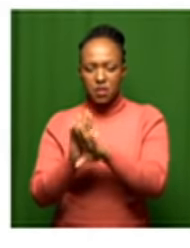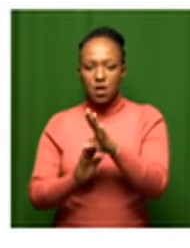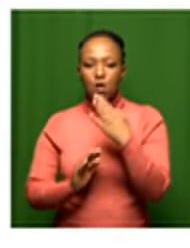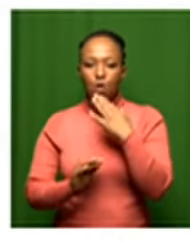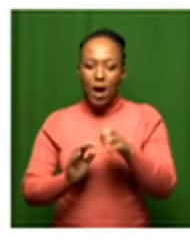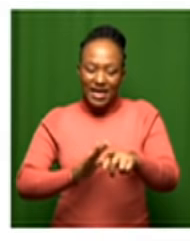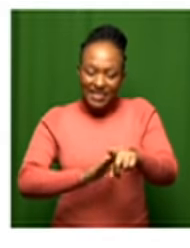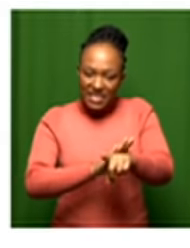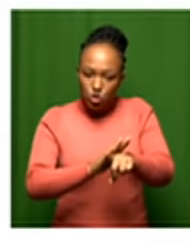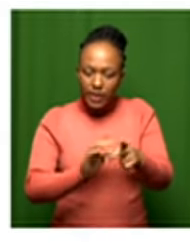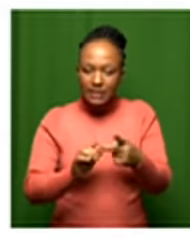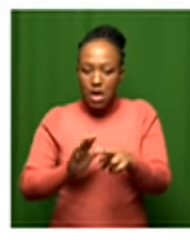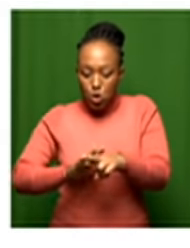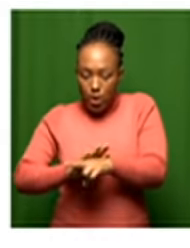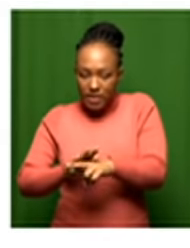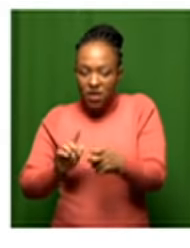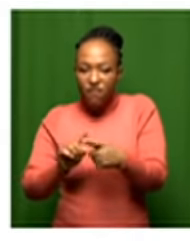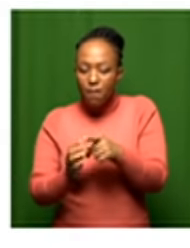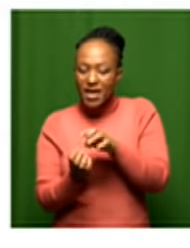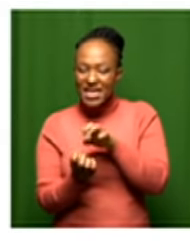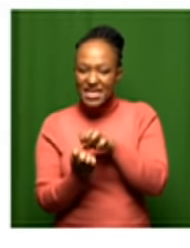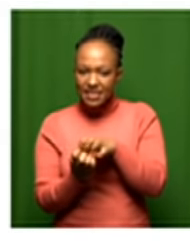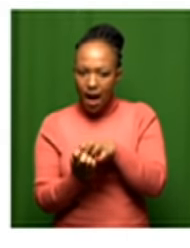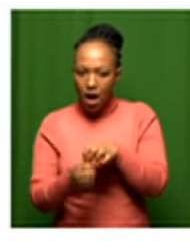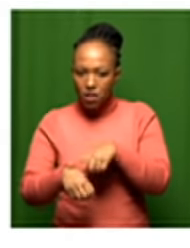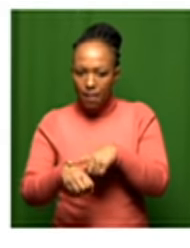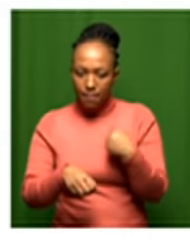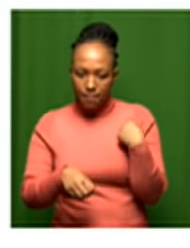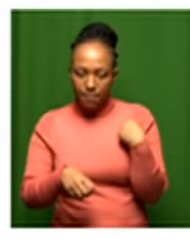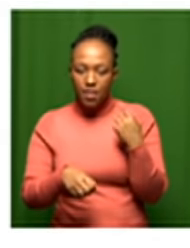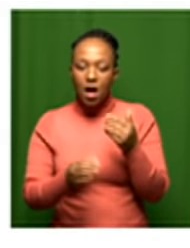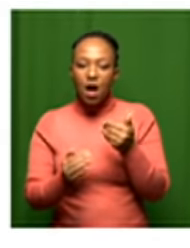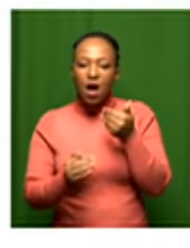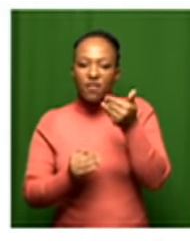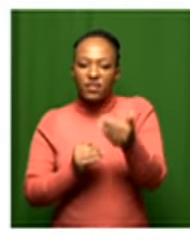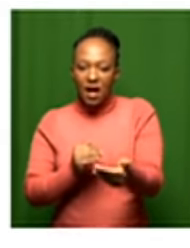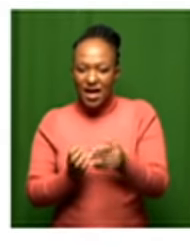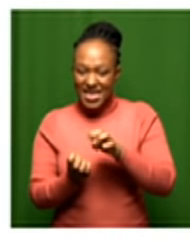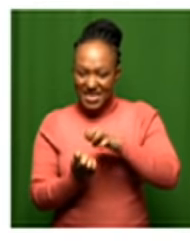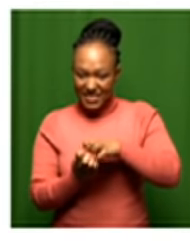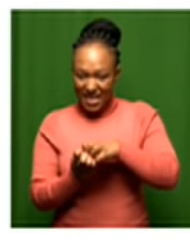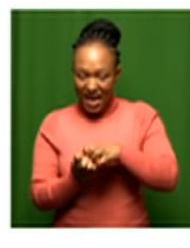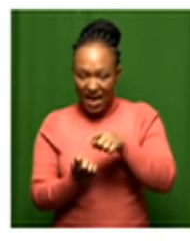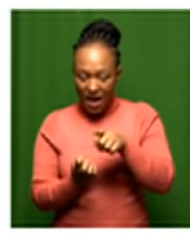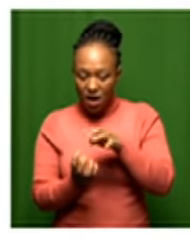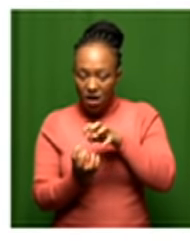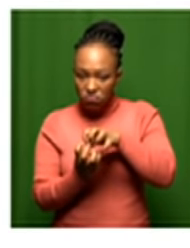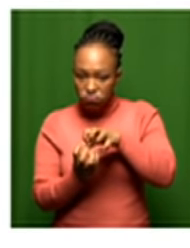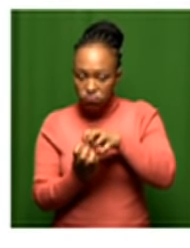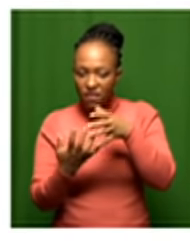and regions since the Easter long weekend, particularly after Easter. The rise